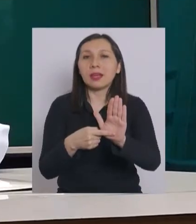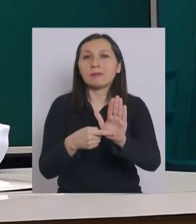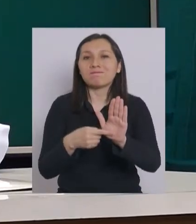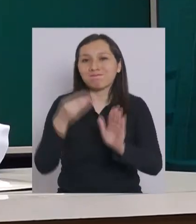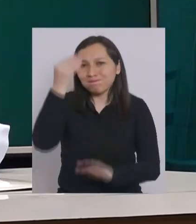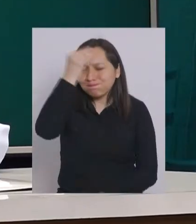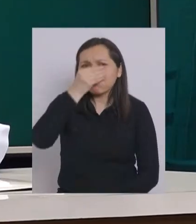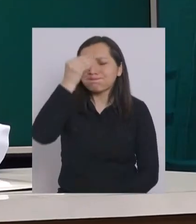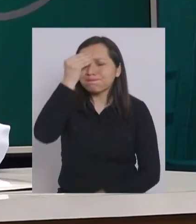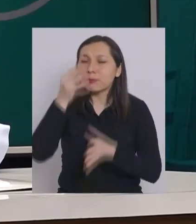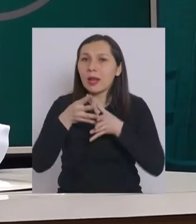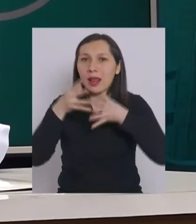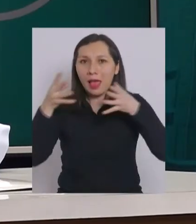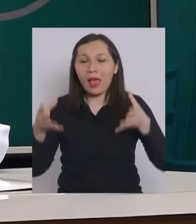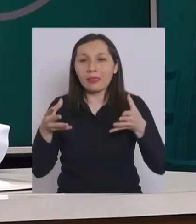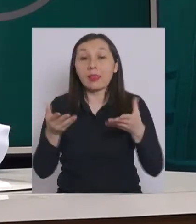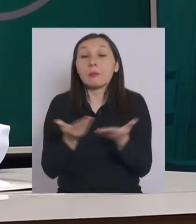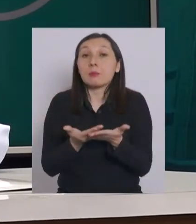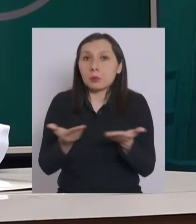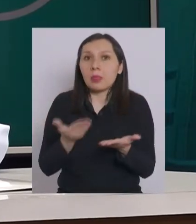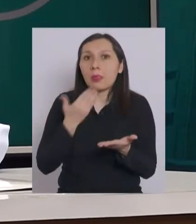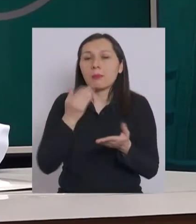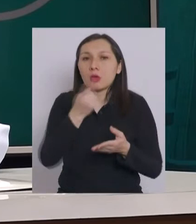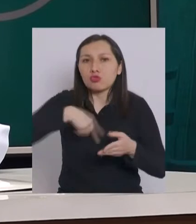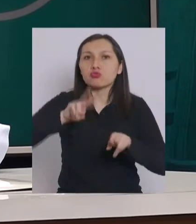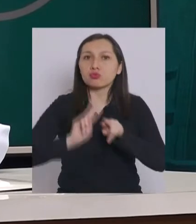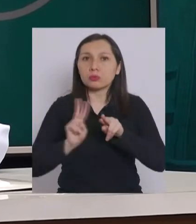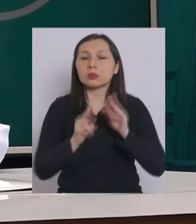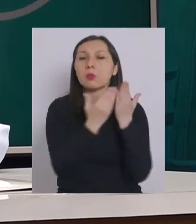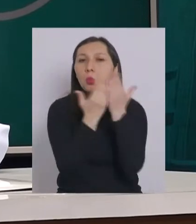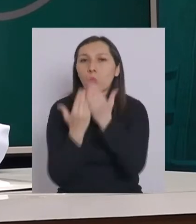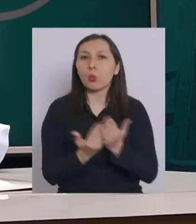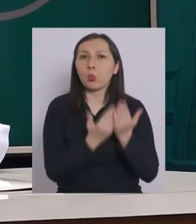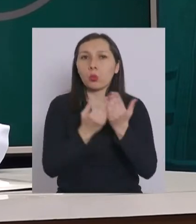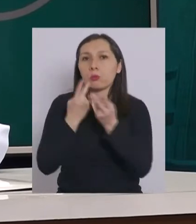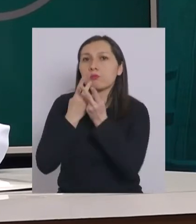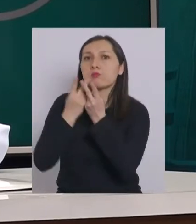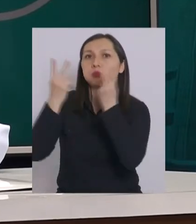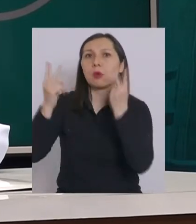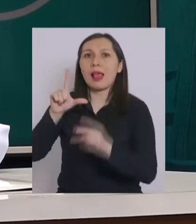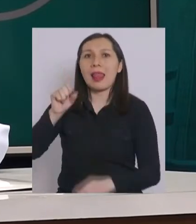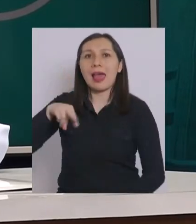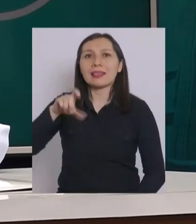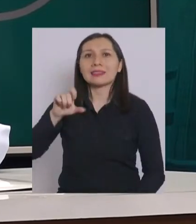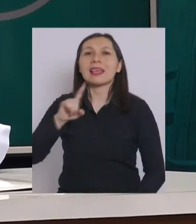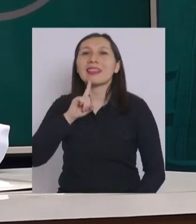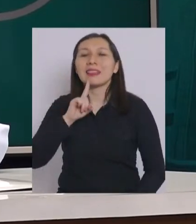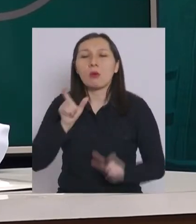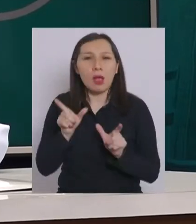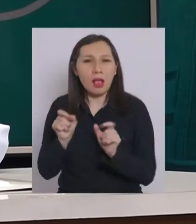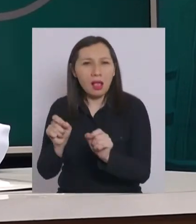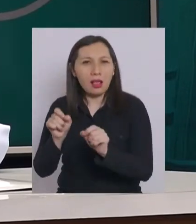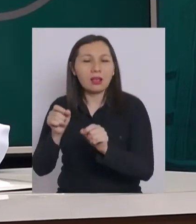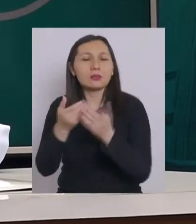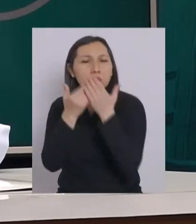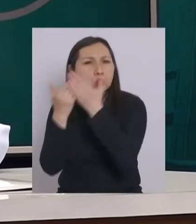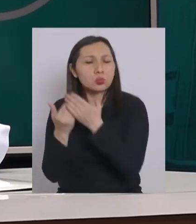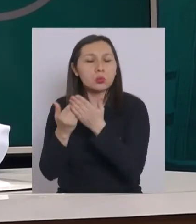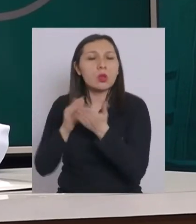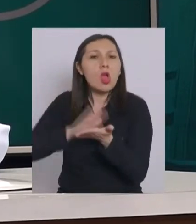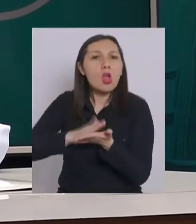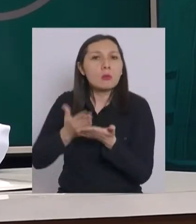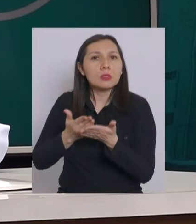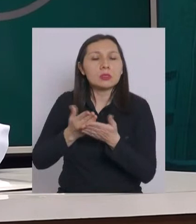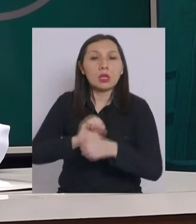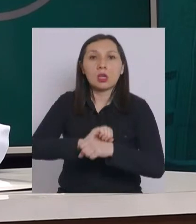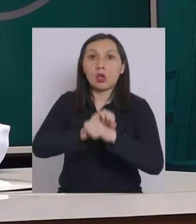And this topic has been an enormous matter of concern, and we also performed a trial which was published